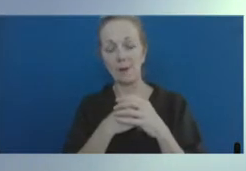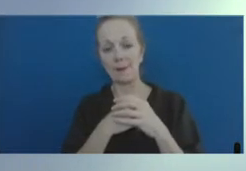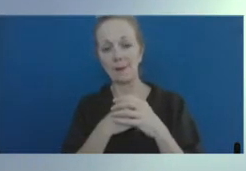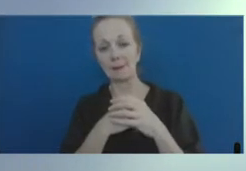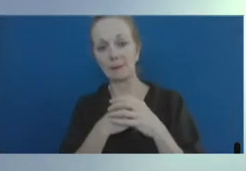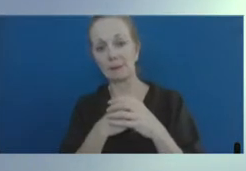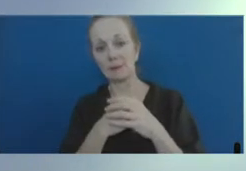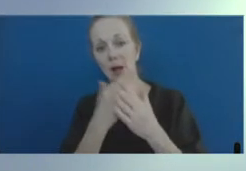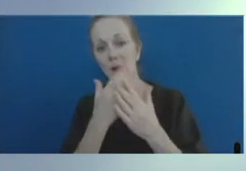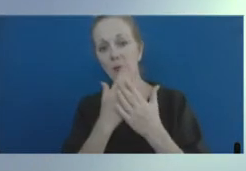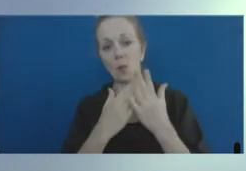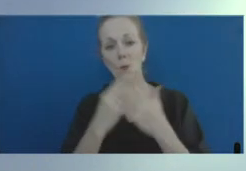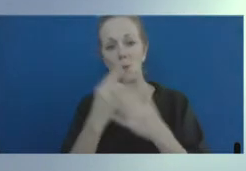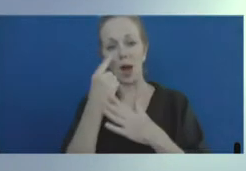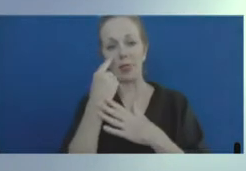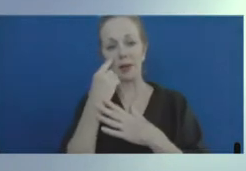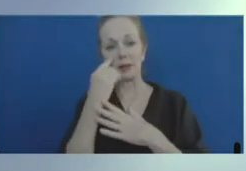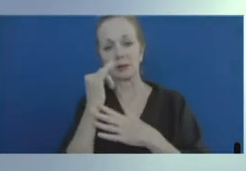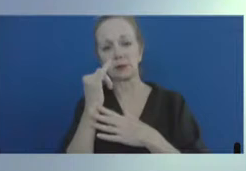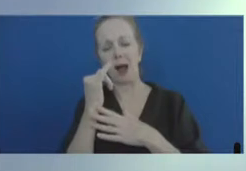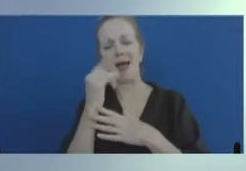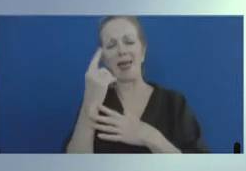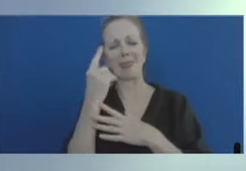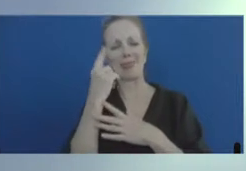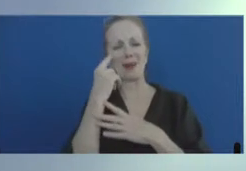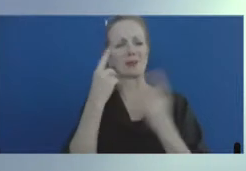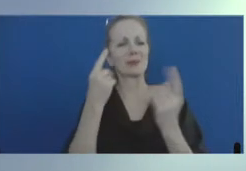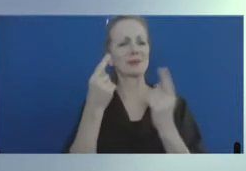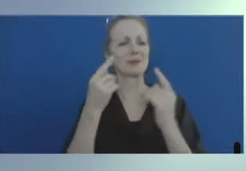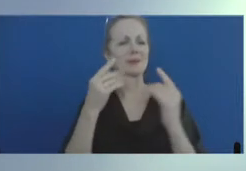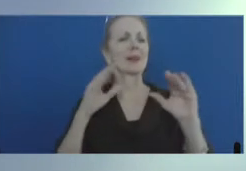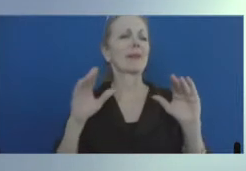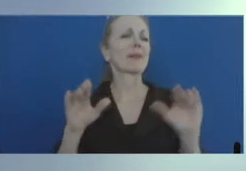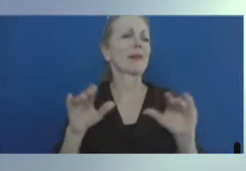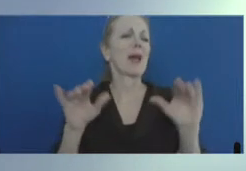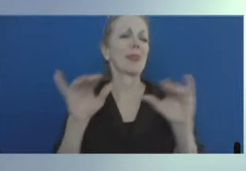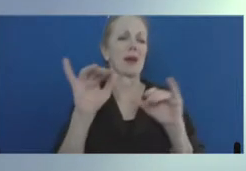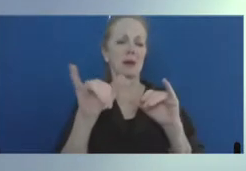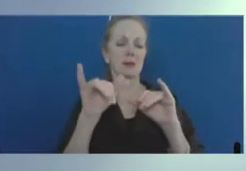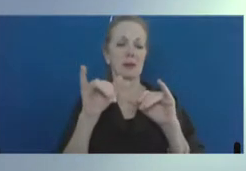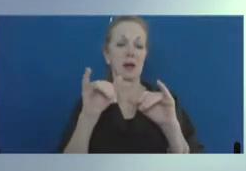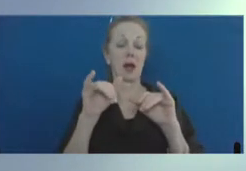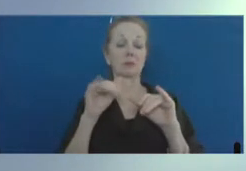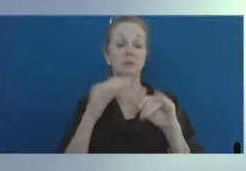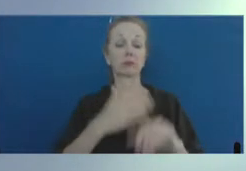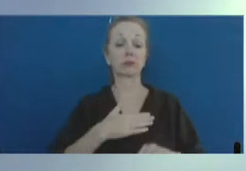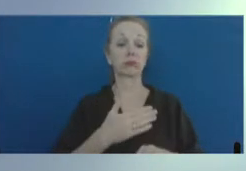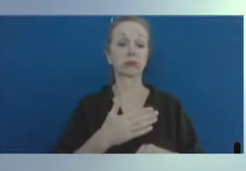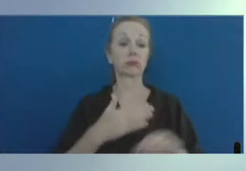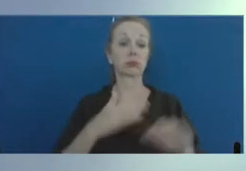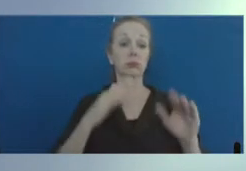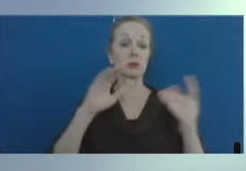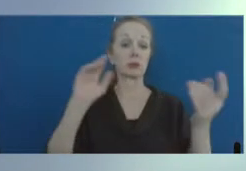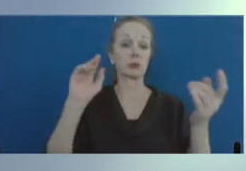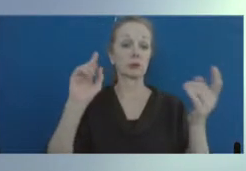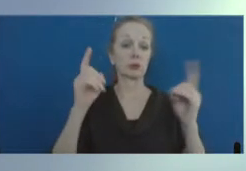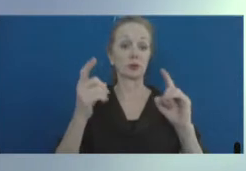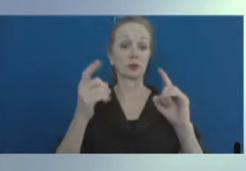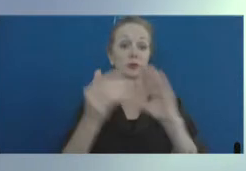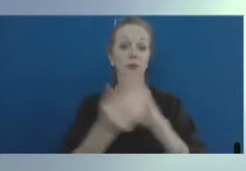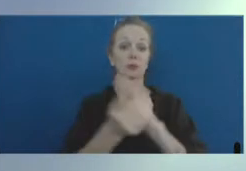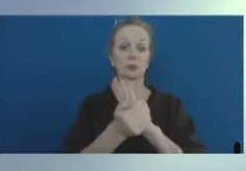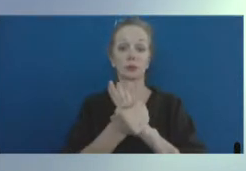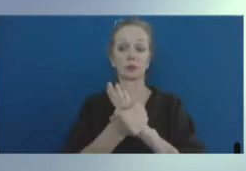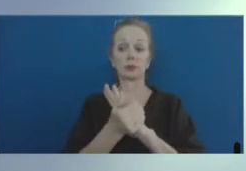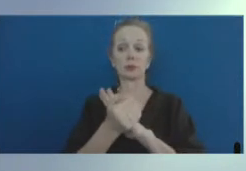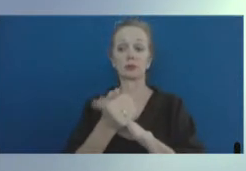part of what I think we have to, and I think we've done that, right? And I'm open for amendments and changes.